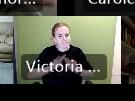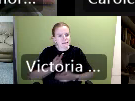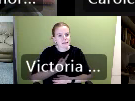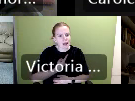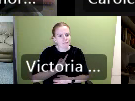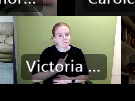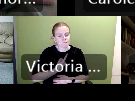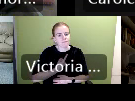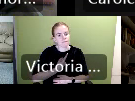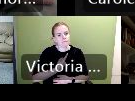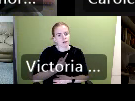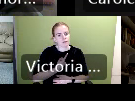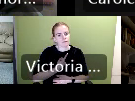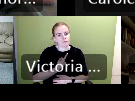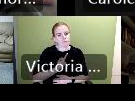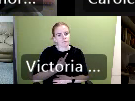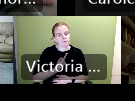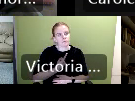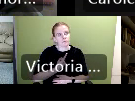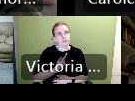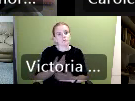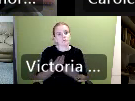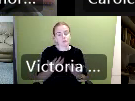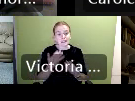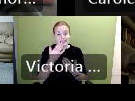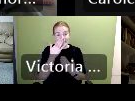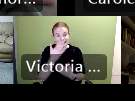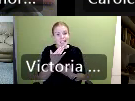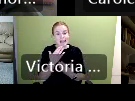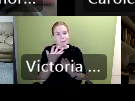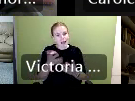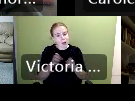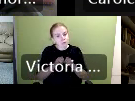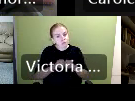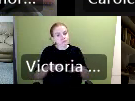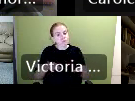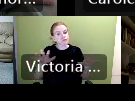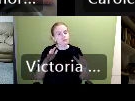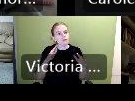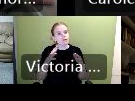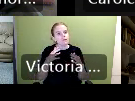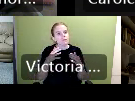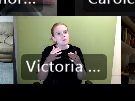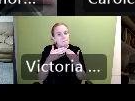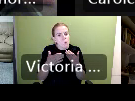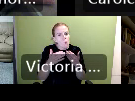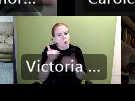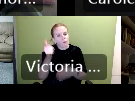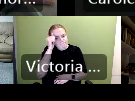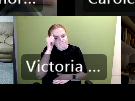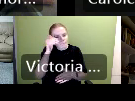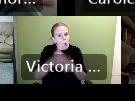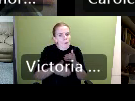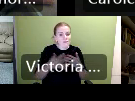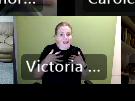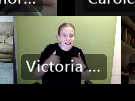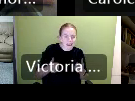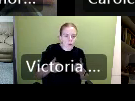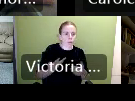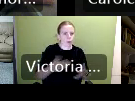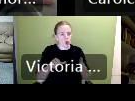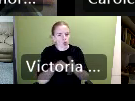there's a lot of health understanding out there, and we call it health literacy that's out there. It's not universal, not everybody has